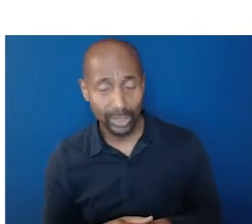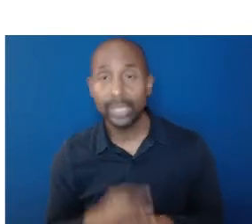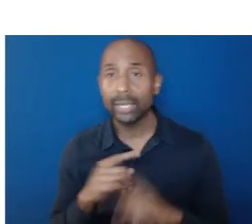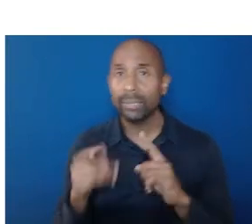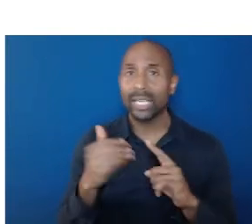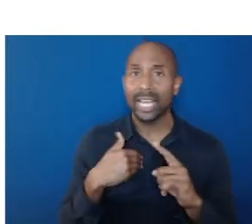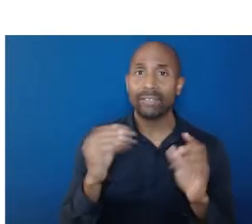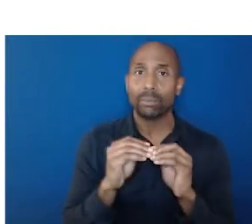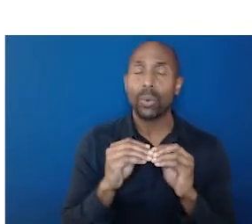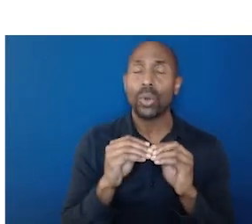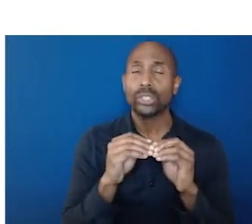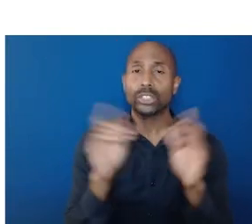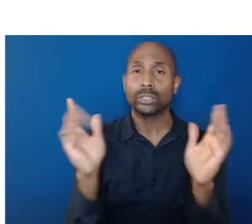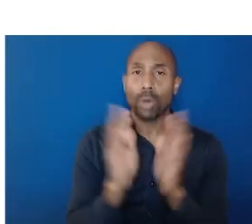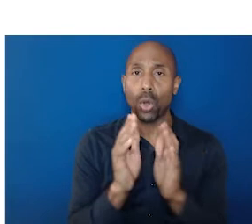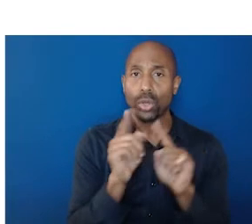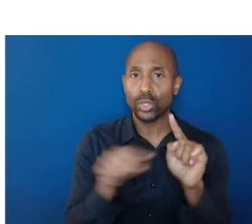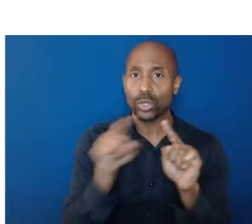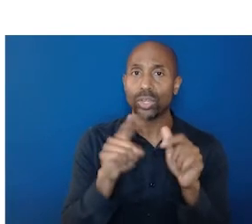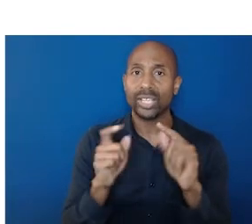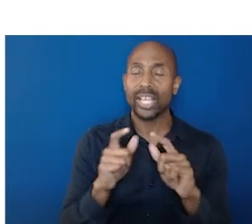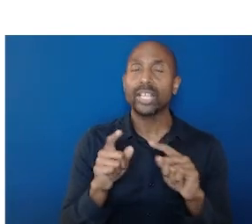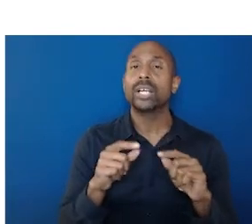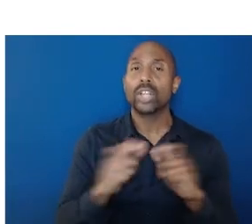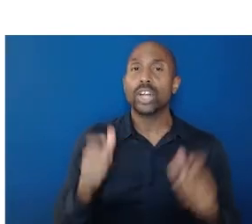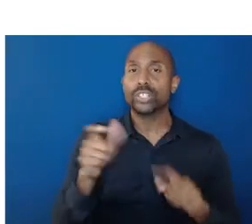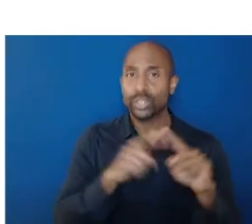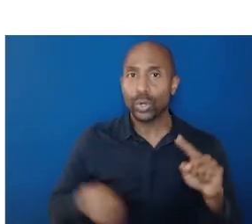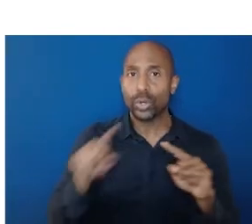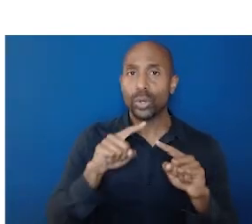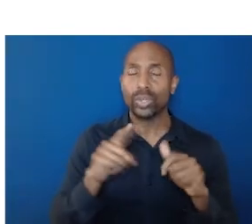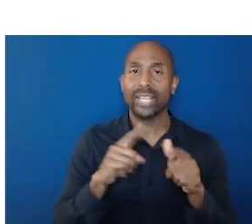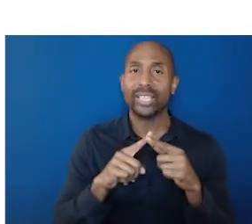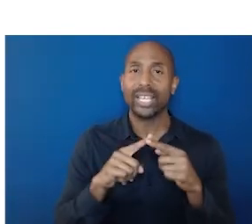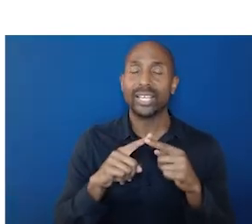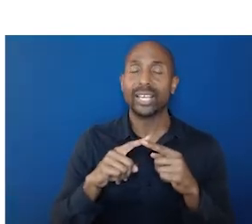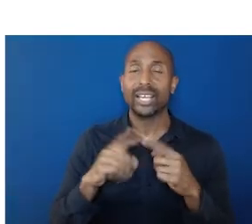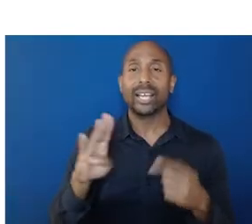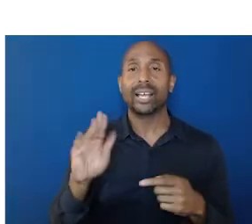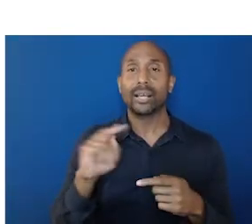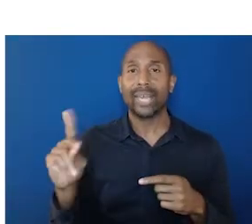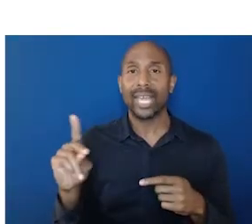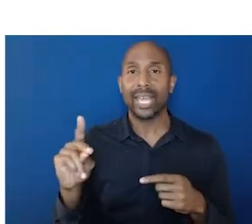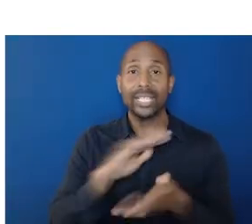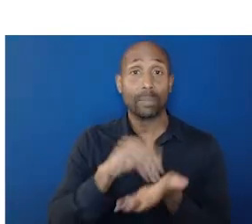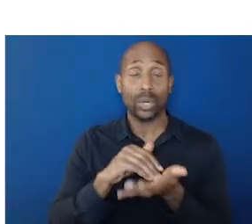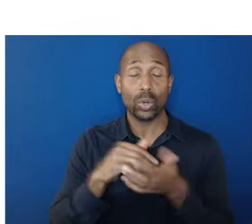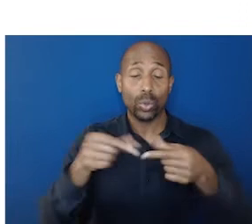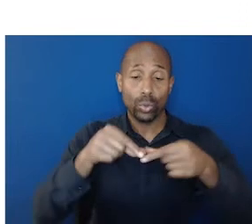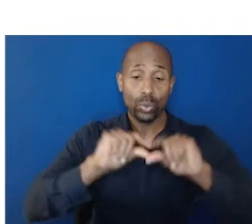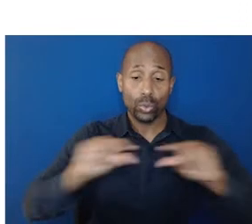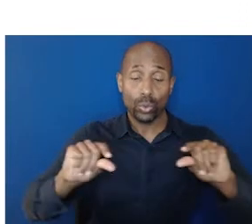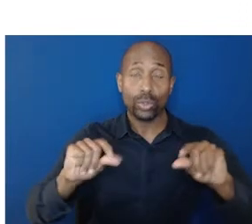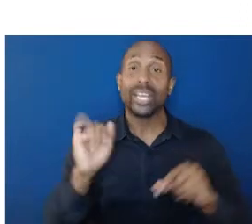a smaller circle and then a larger circle, and I guess if you, and a band across the middle. So if you were feeling it,